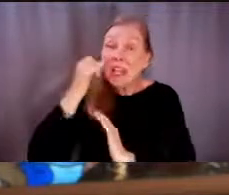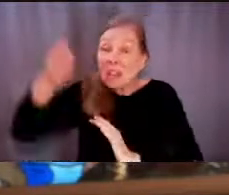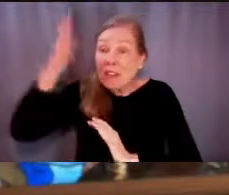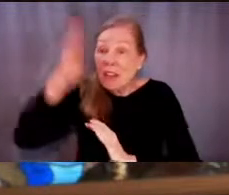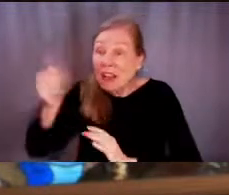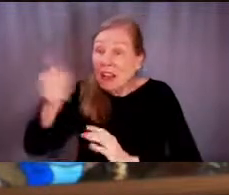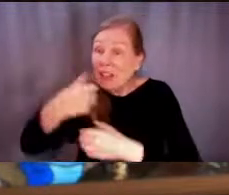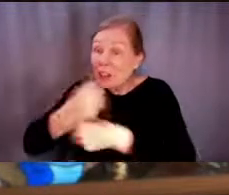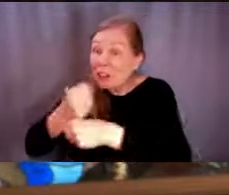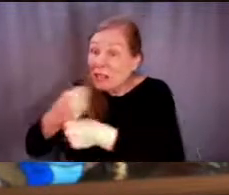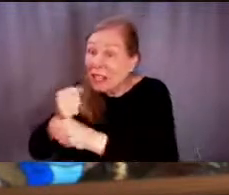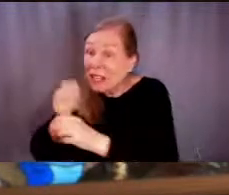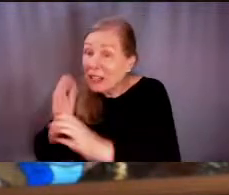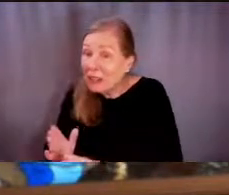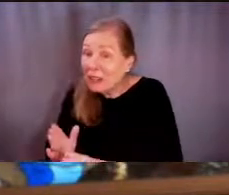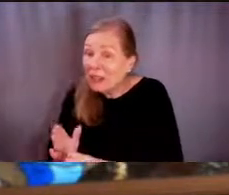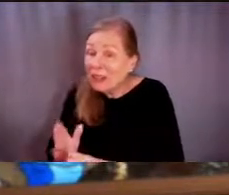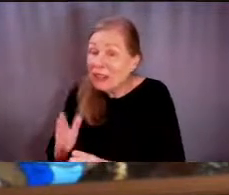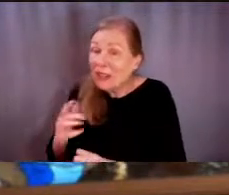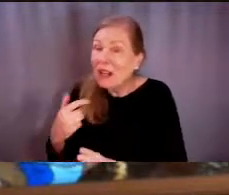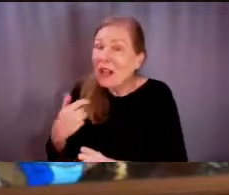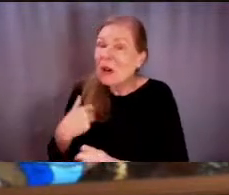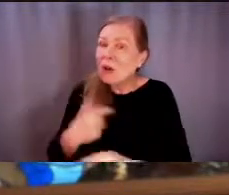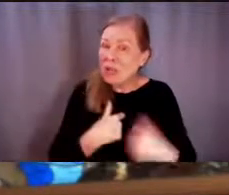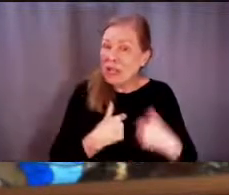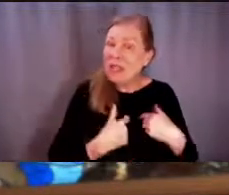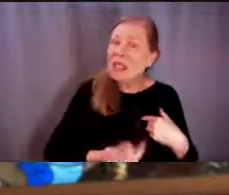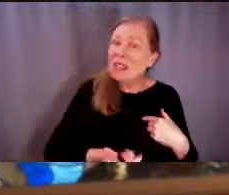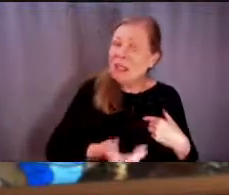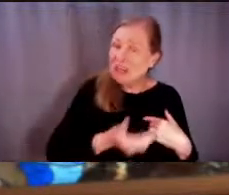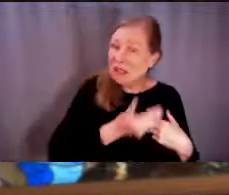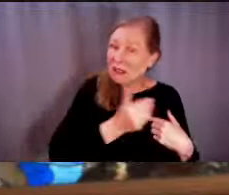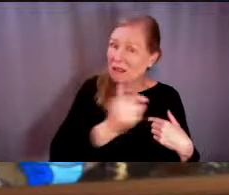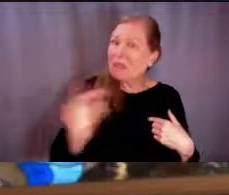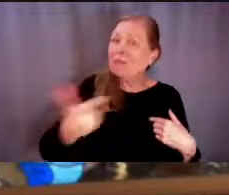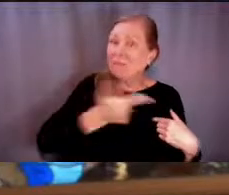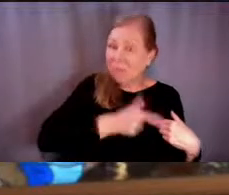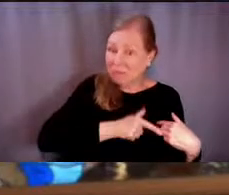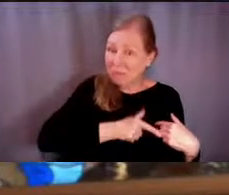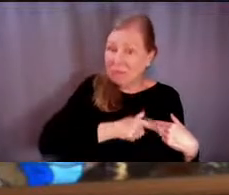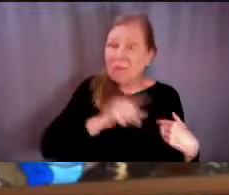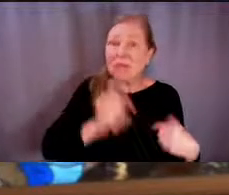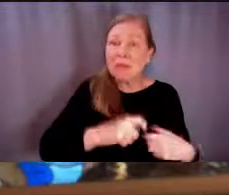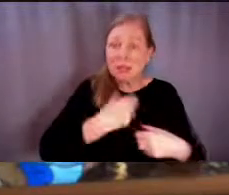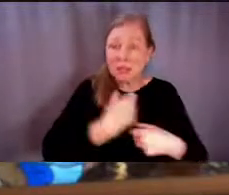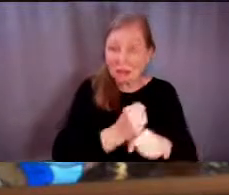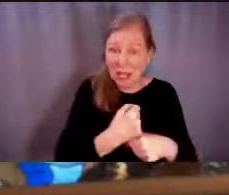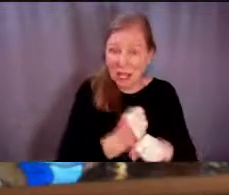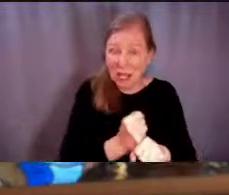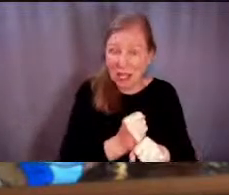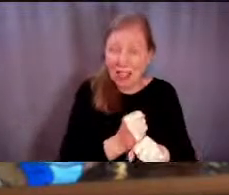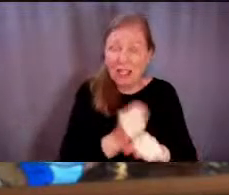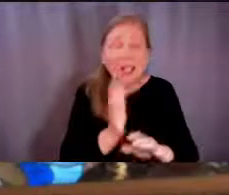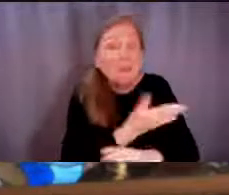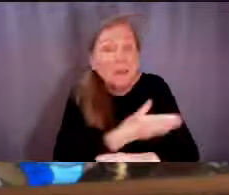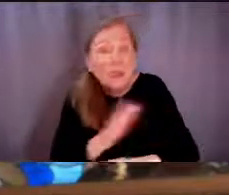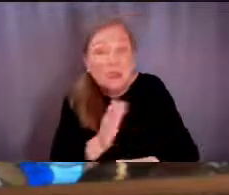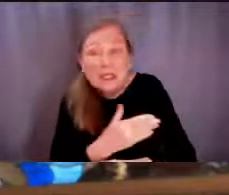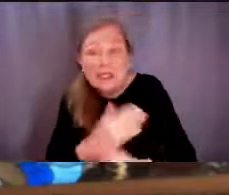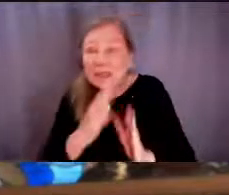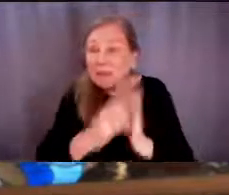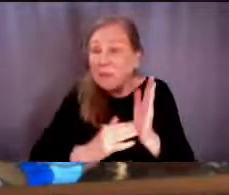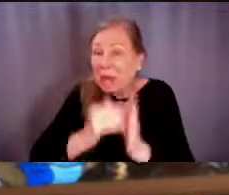too are called to create. Music, painting, cooking,